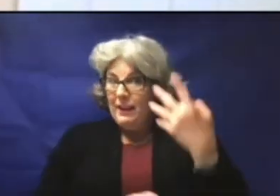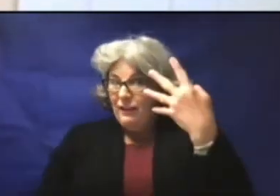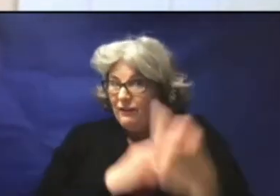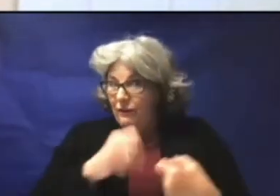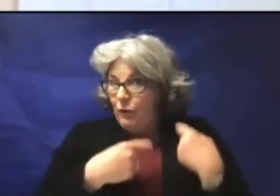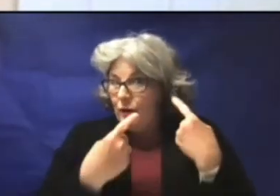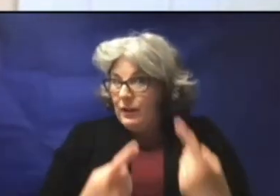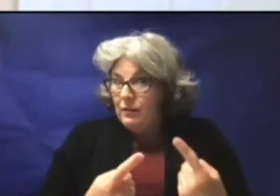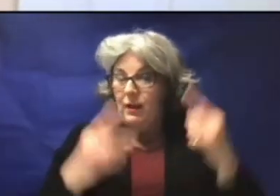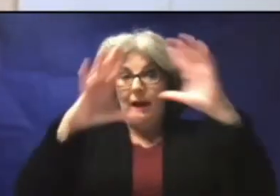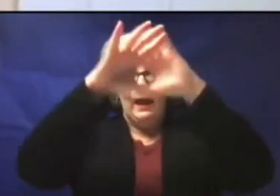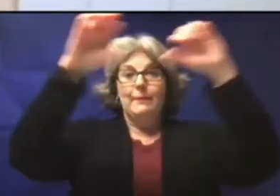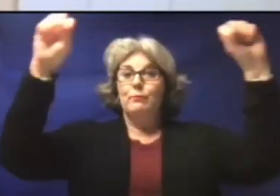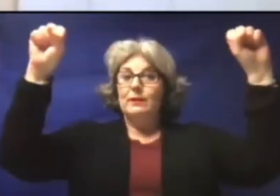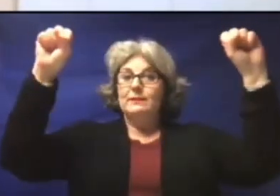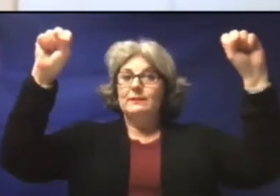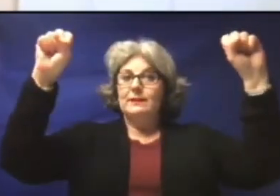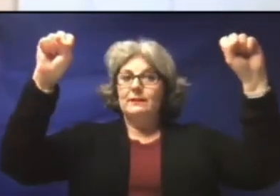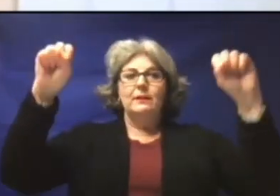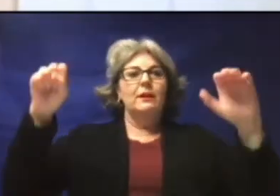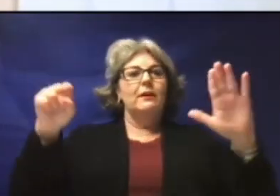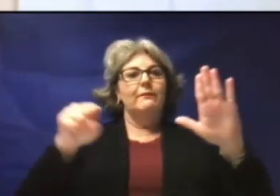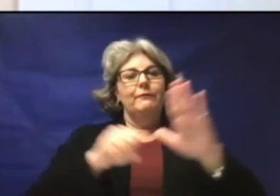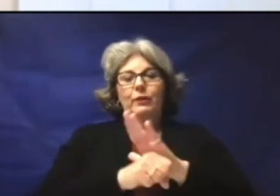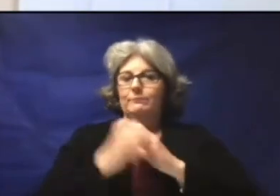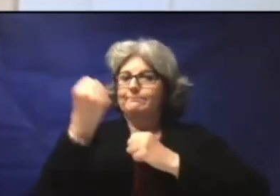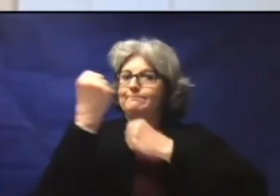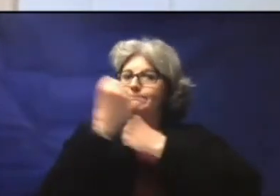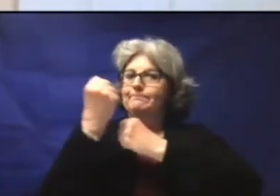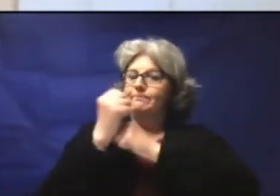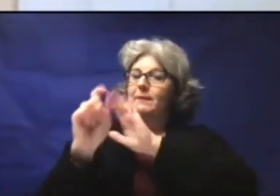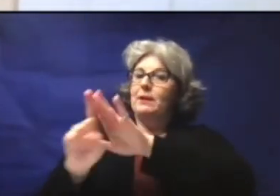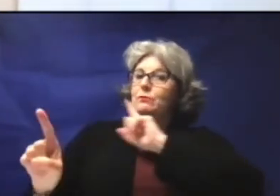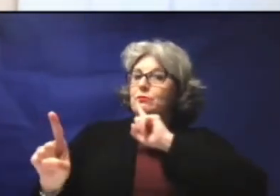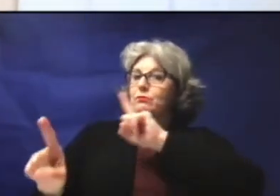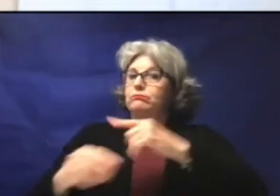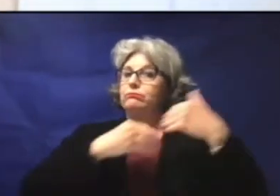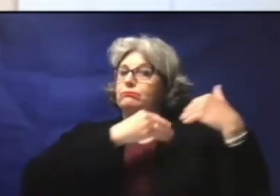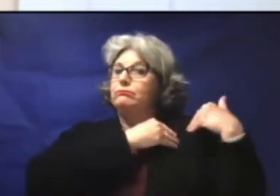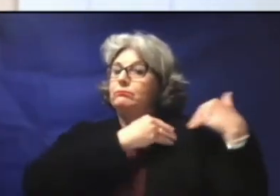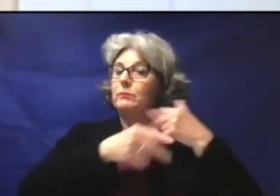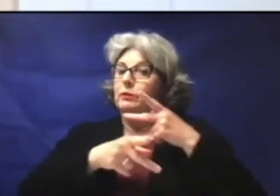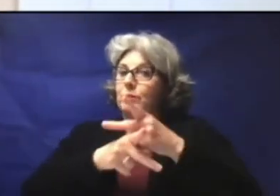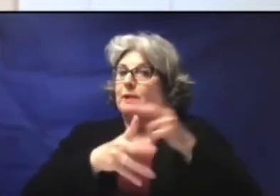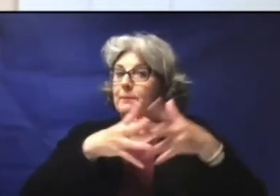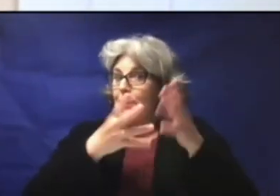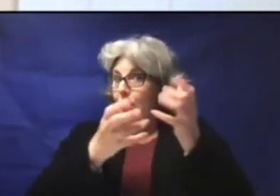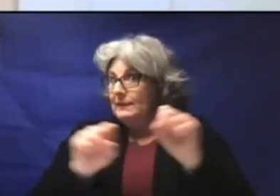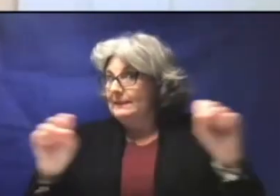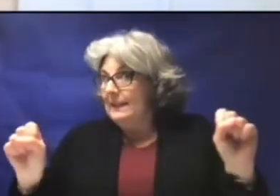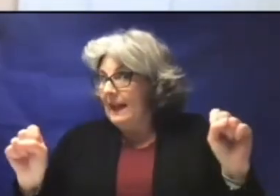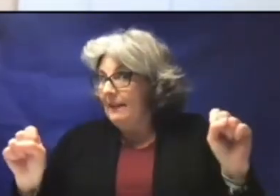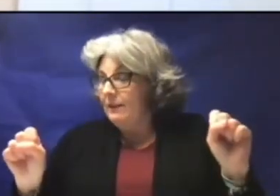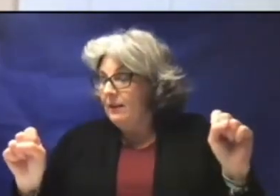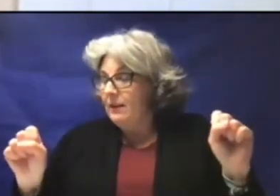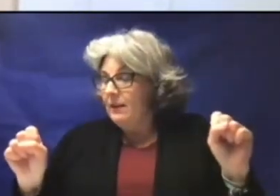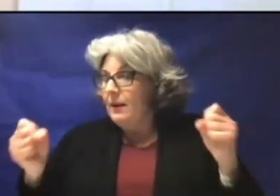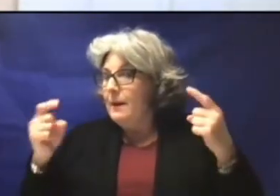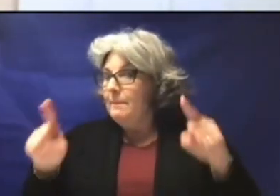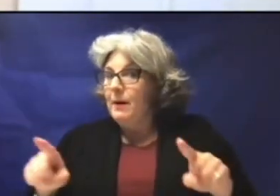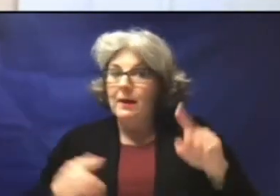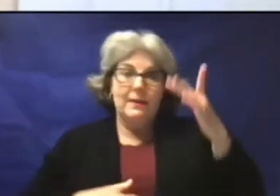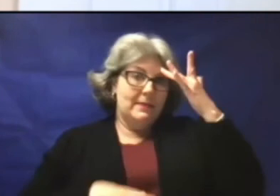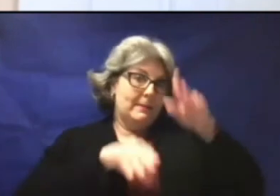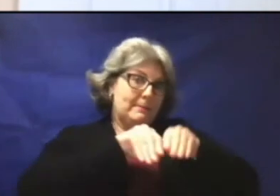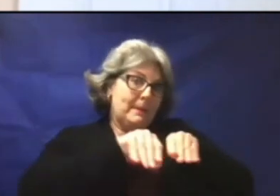years, we had a president who completely abdicated his responsibility to keep Americans safe. When it came to the